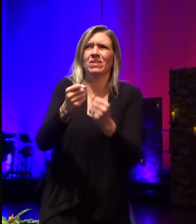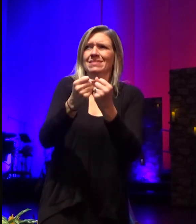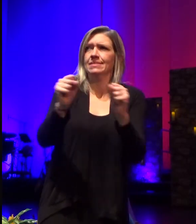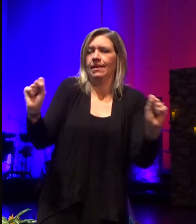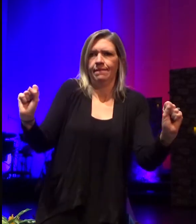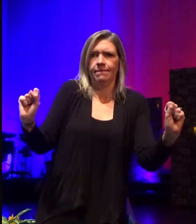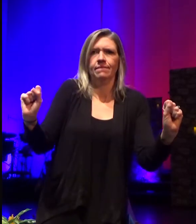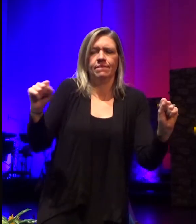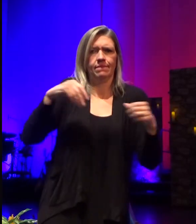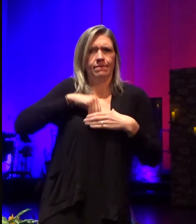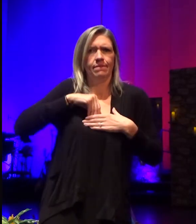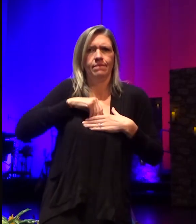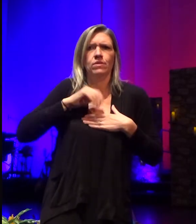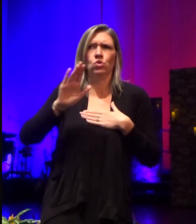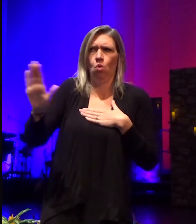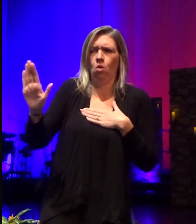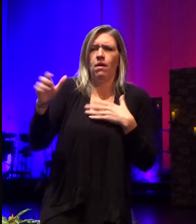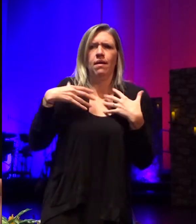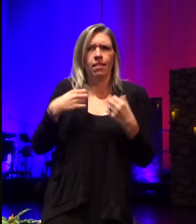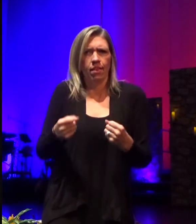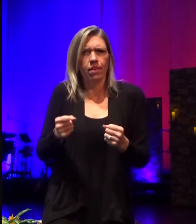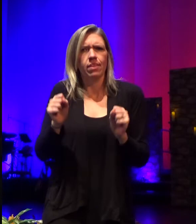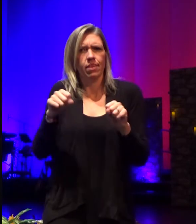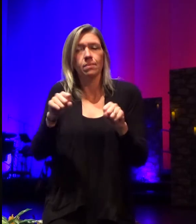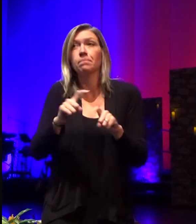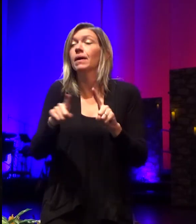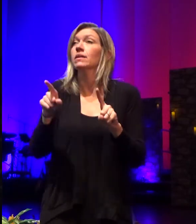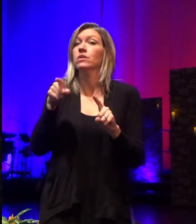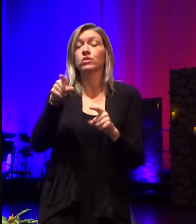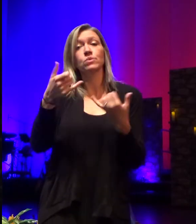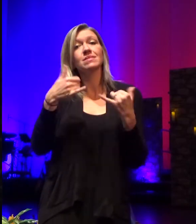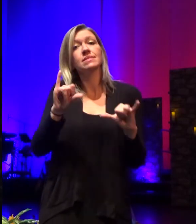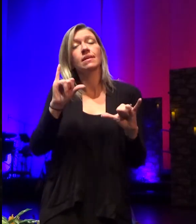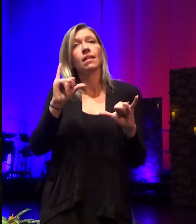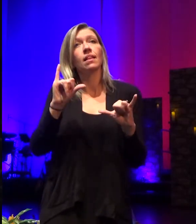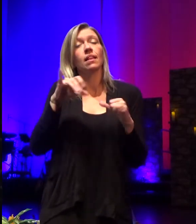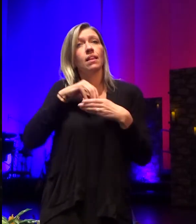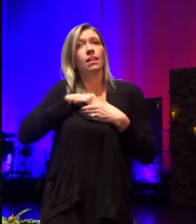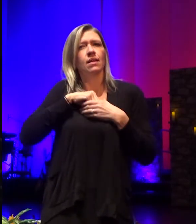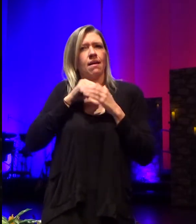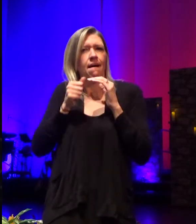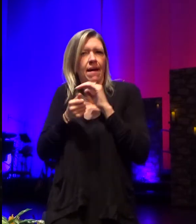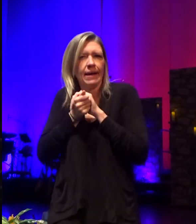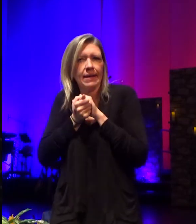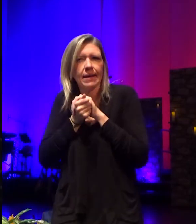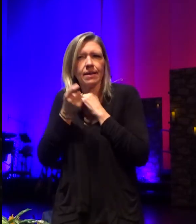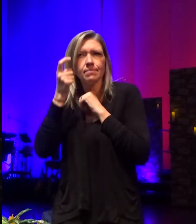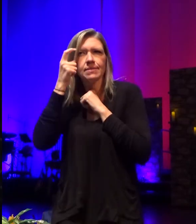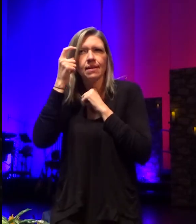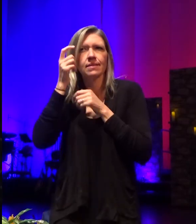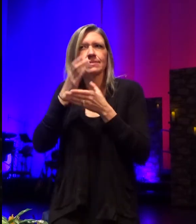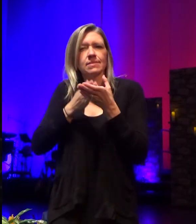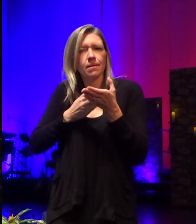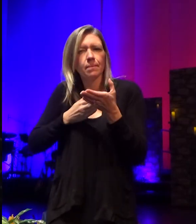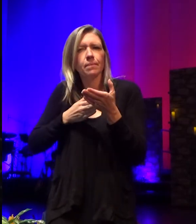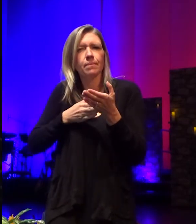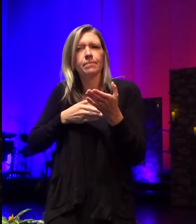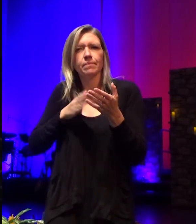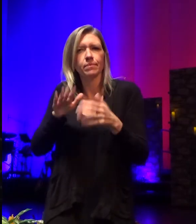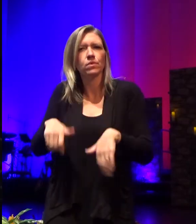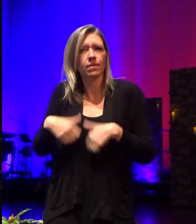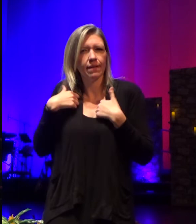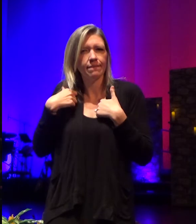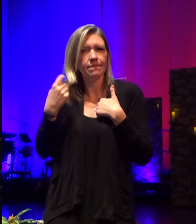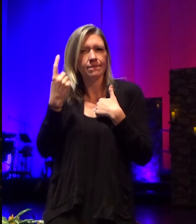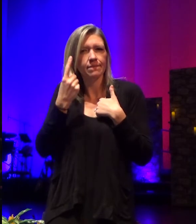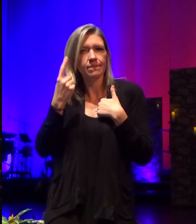individually, and yet, are you still in a pull-back, hideout mentality in some area of your life? Luckily,